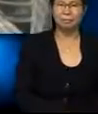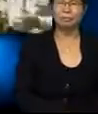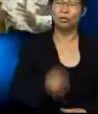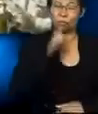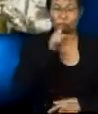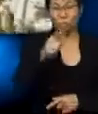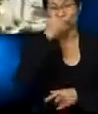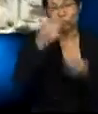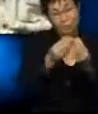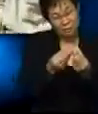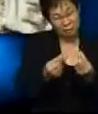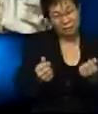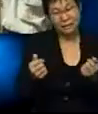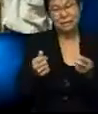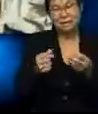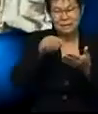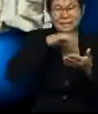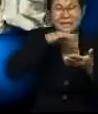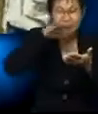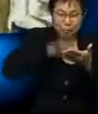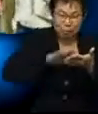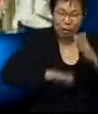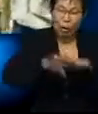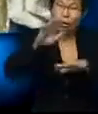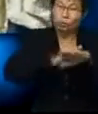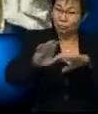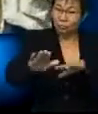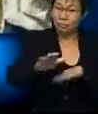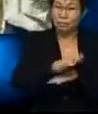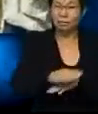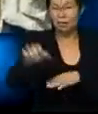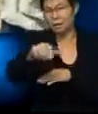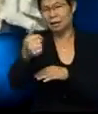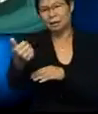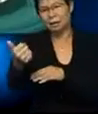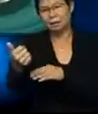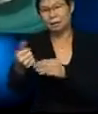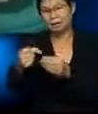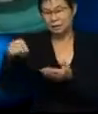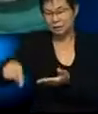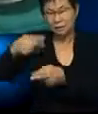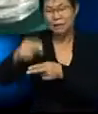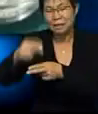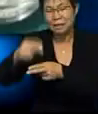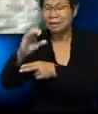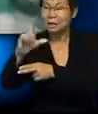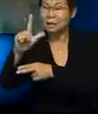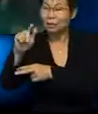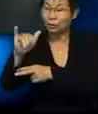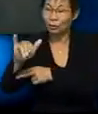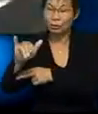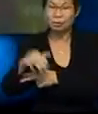Of course, the sand does not leave dirt mark on your hands. Here is another type of soil. This is called clay.